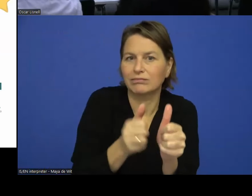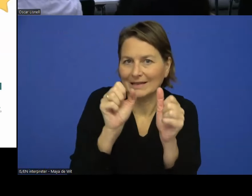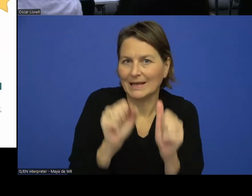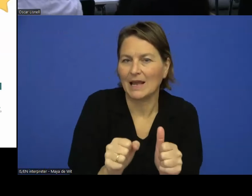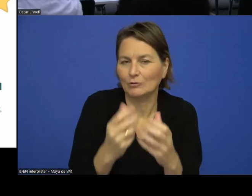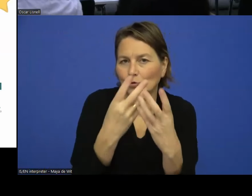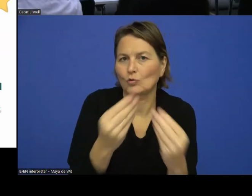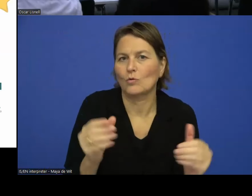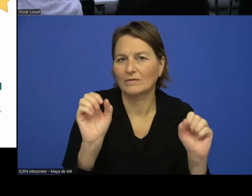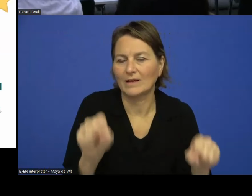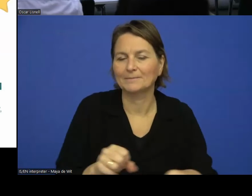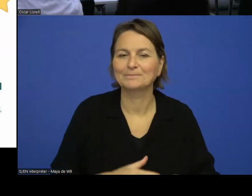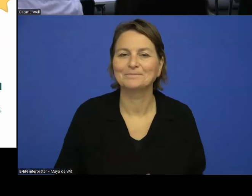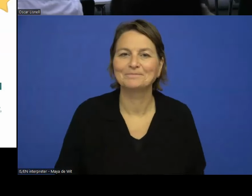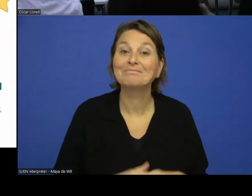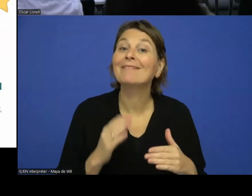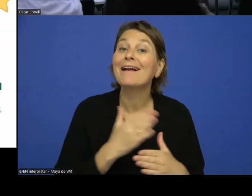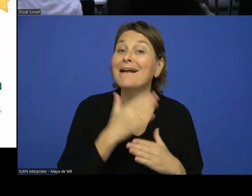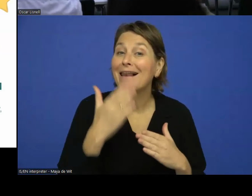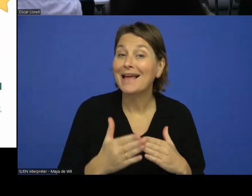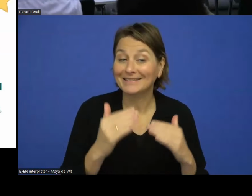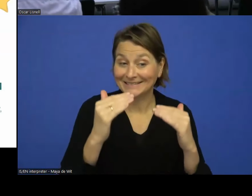going to create inclusive